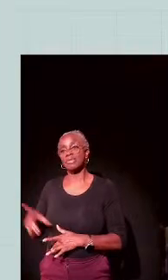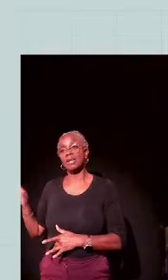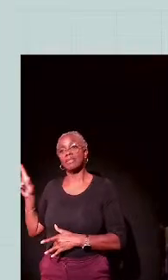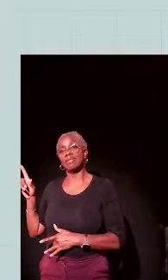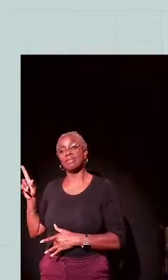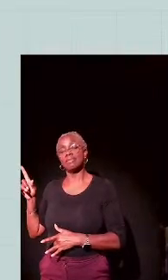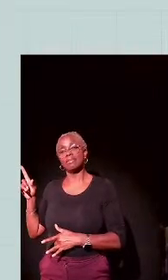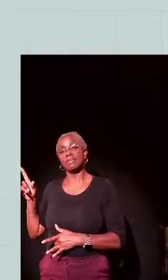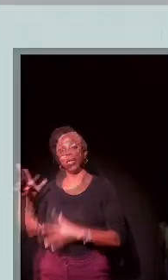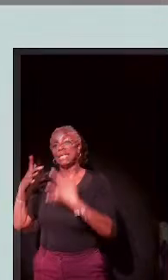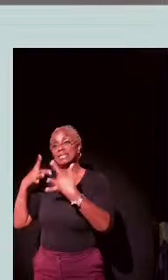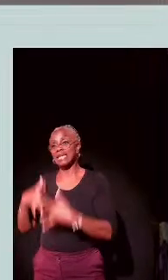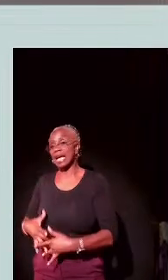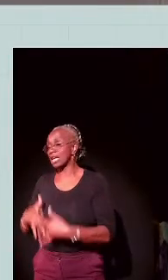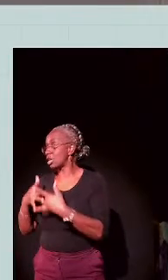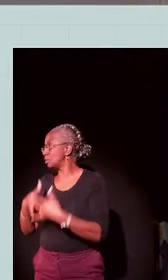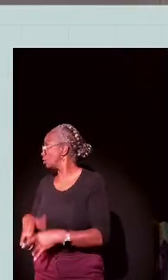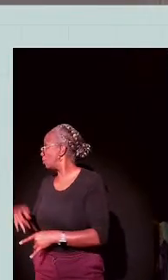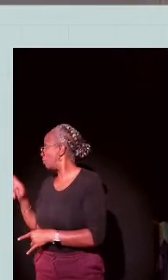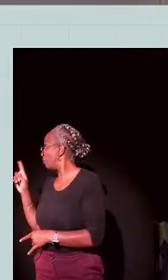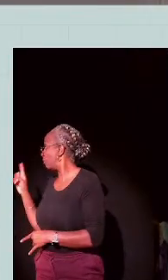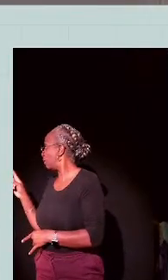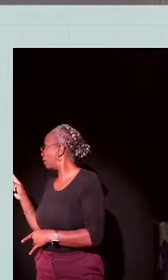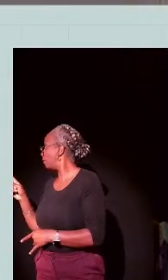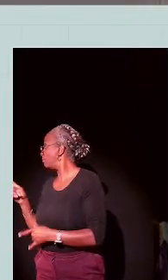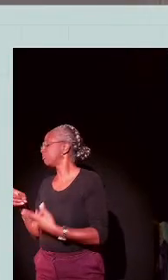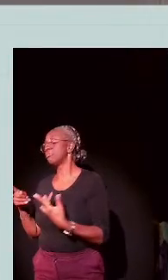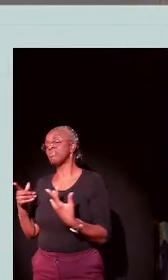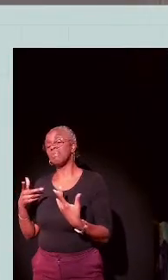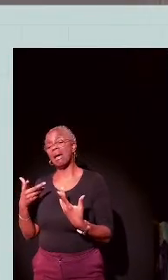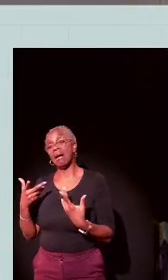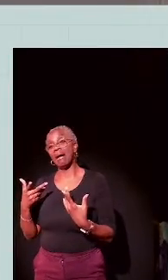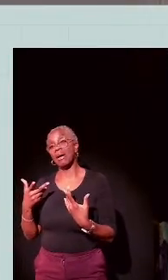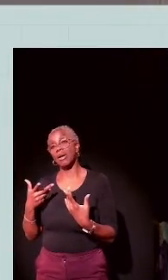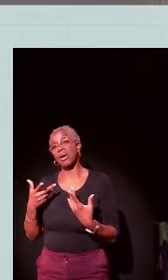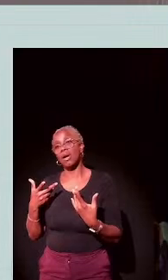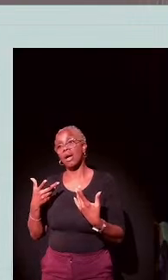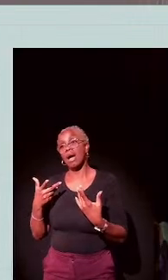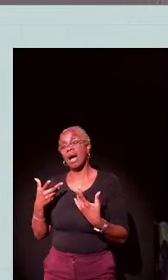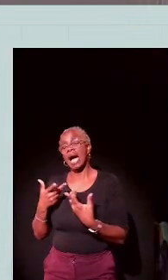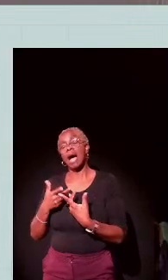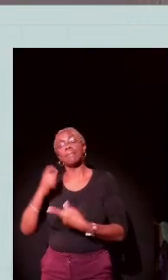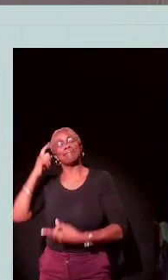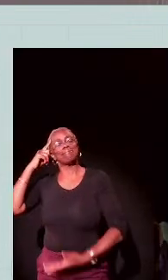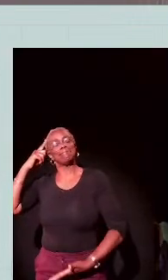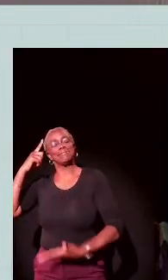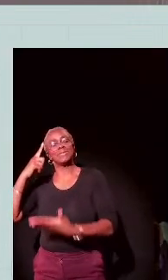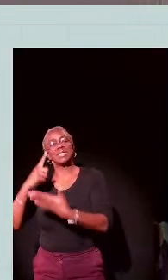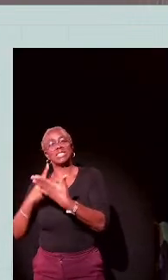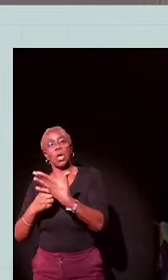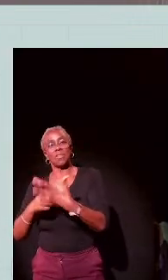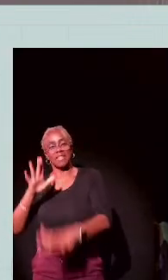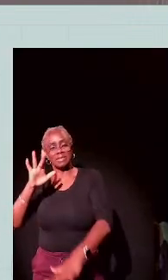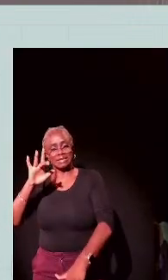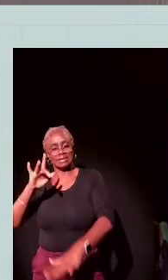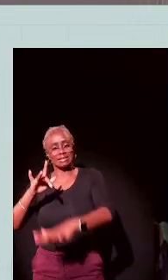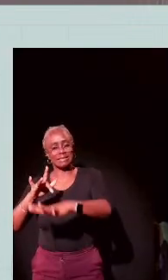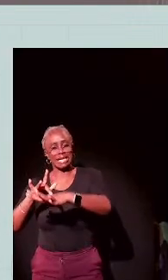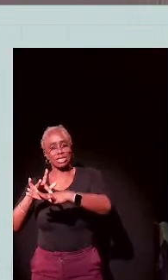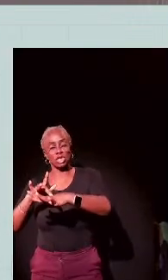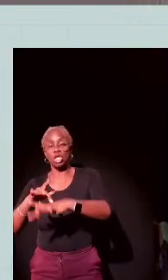development. This is showing a series of prototypes as to how did I reach the conclusion that these sensors should actually be